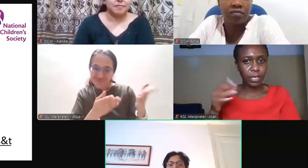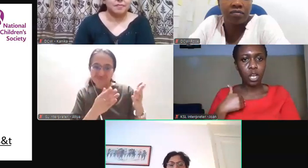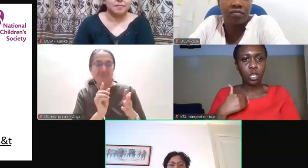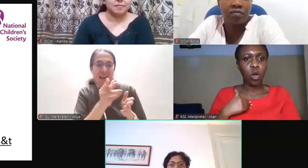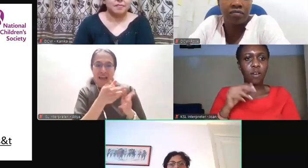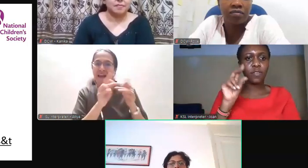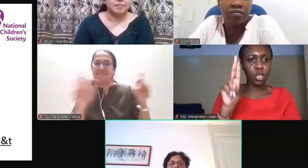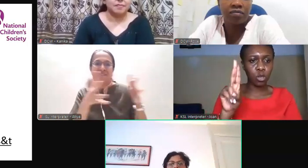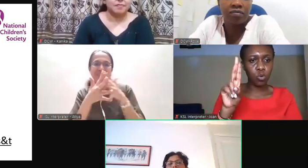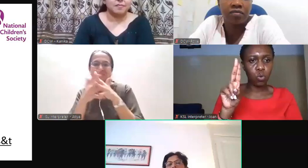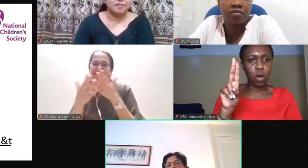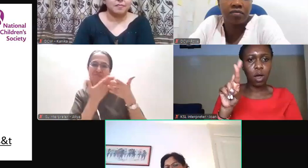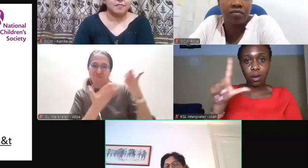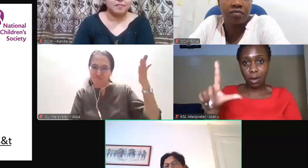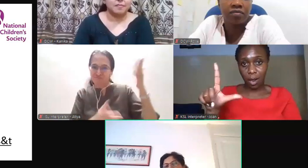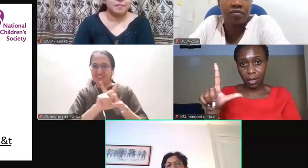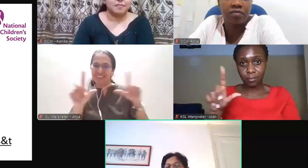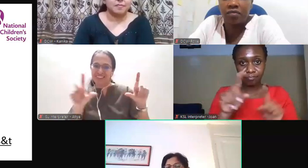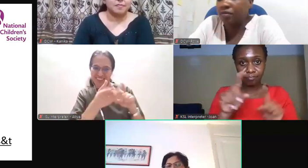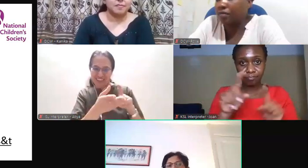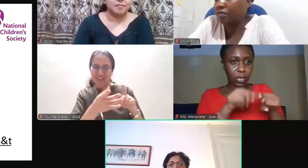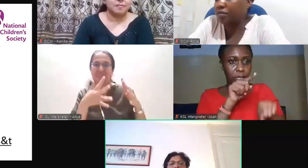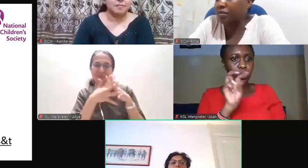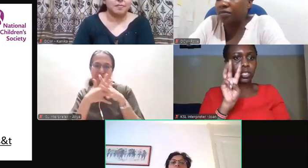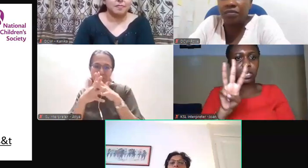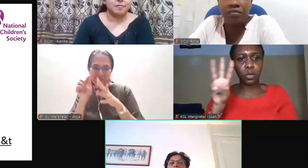URL on the screen, which is